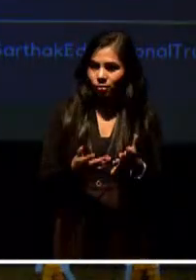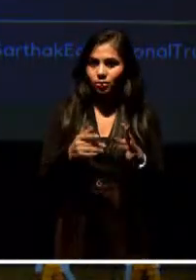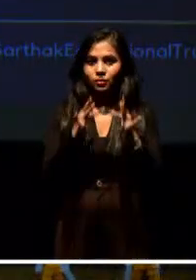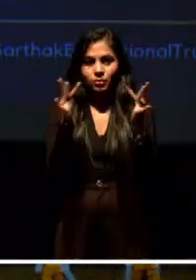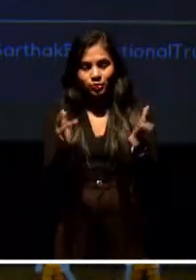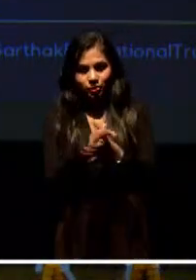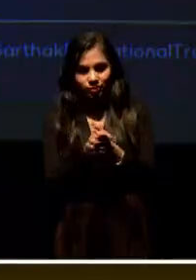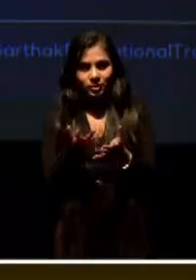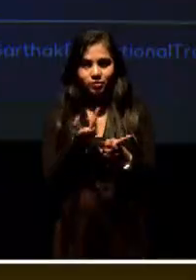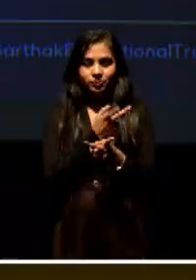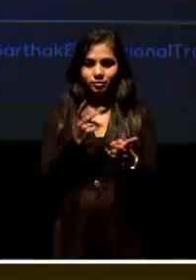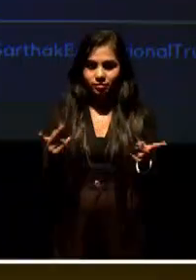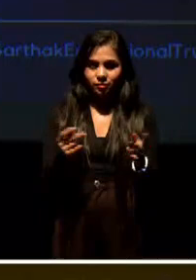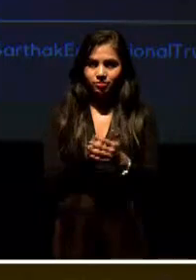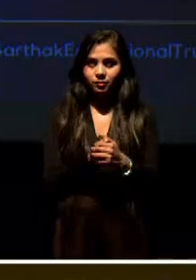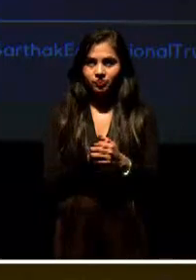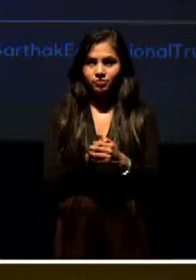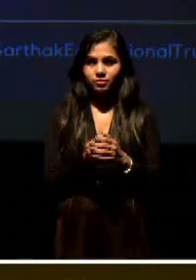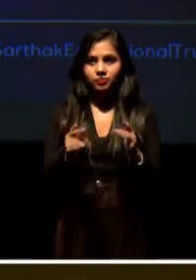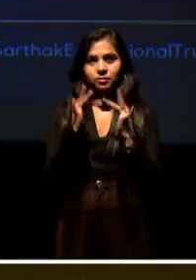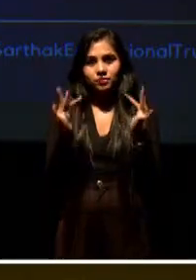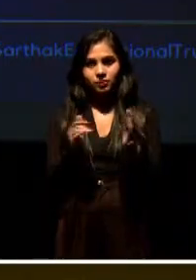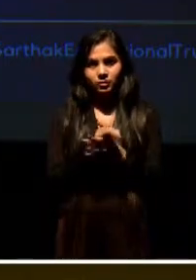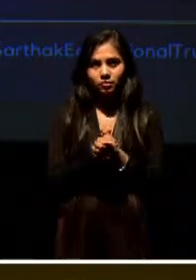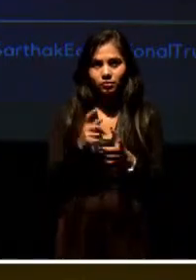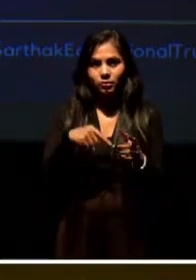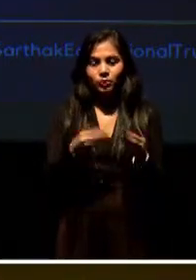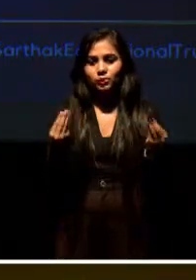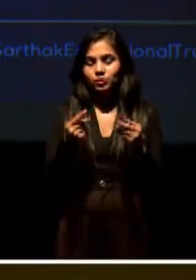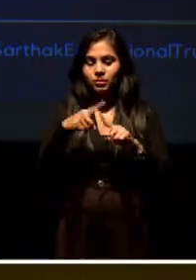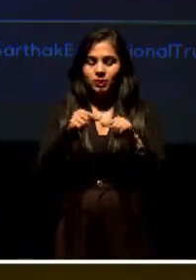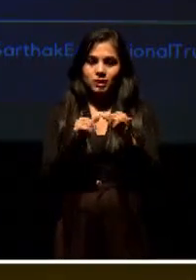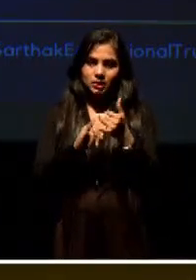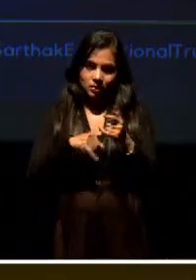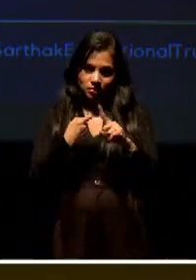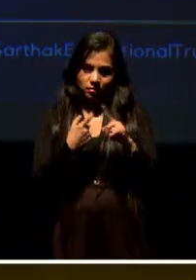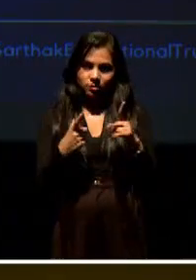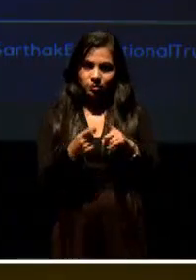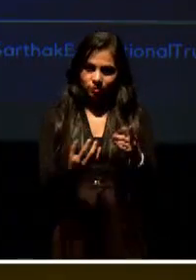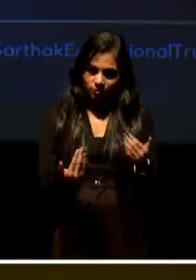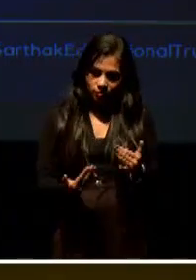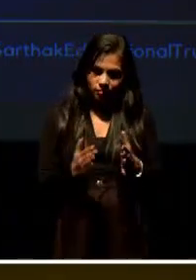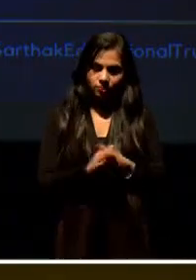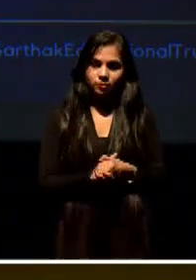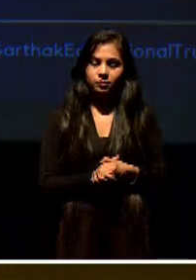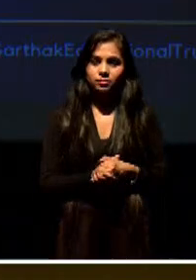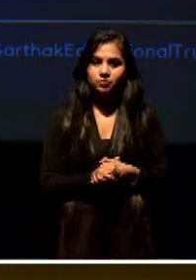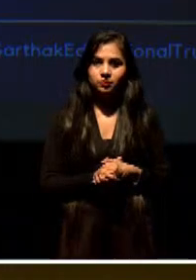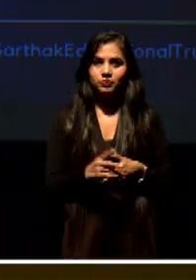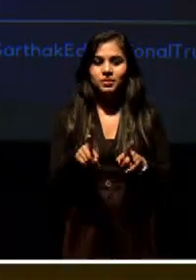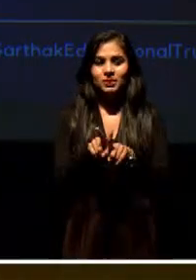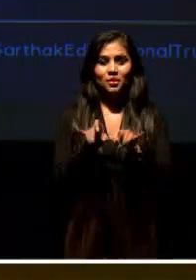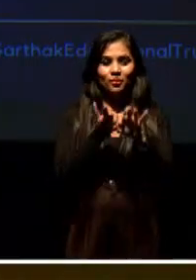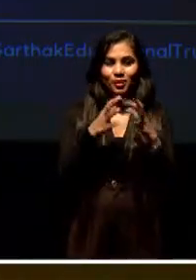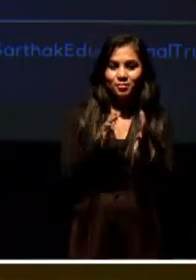friend also, and that virtual friend can also do some of the tasks that a sighted family friend